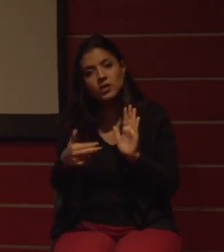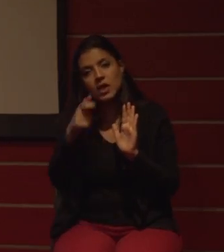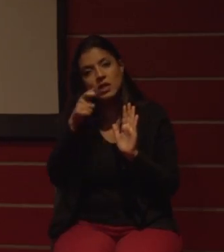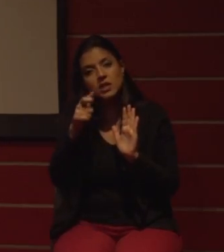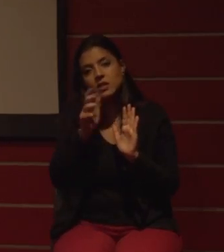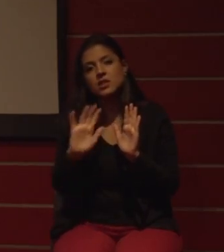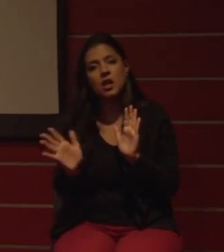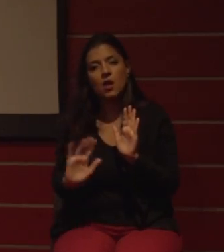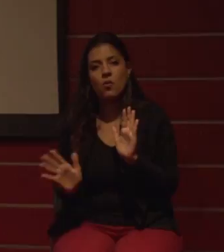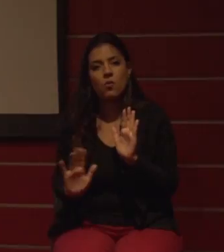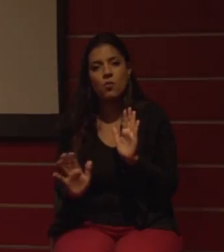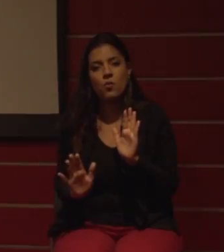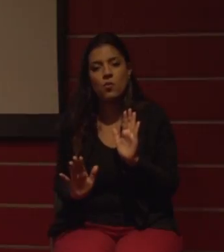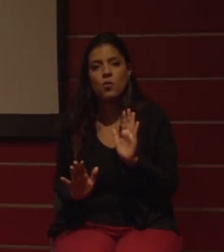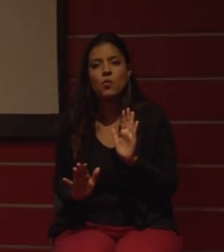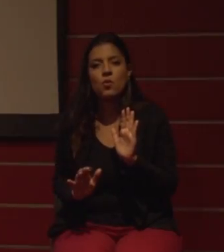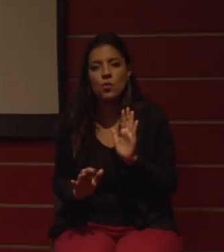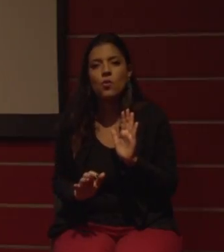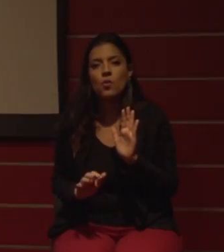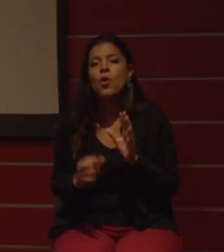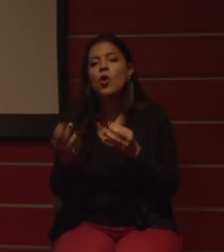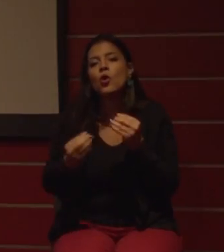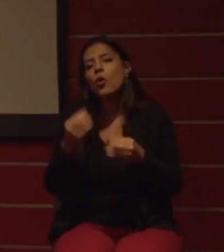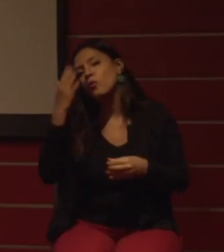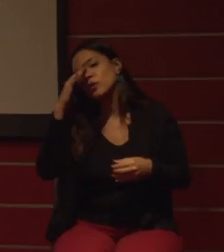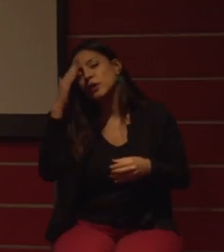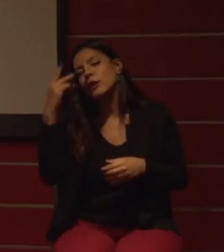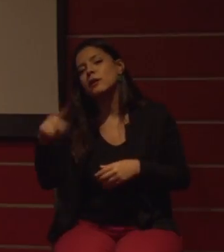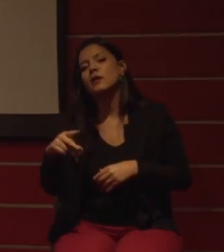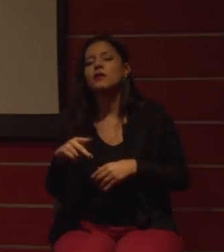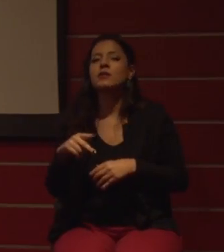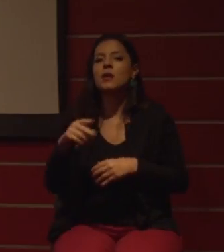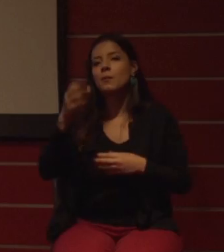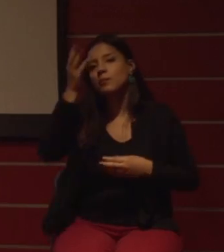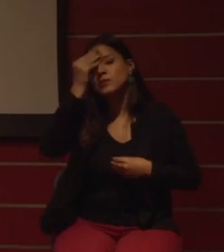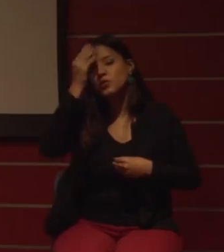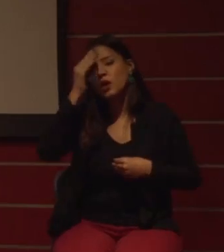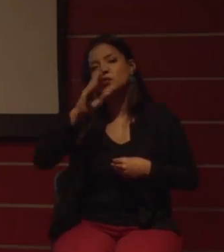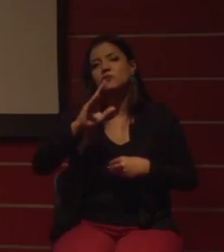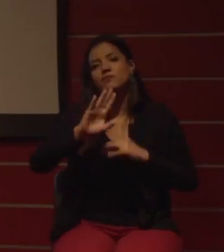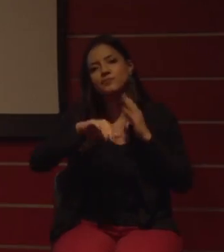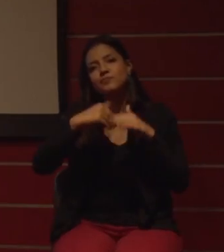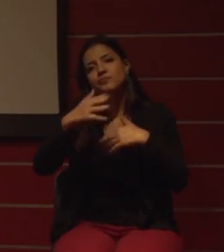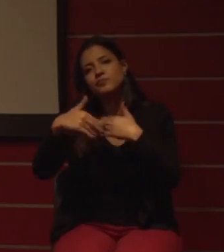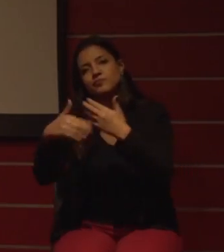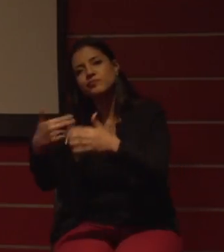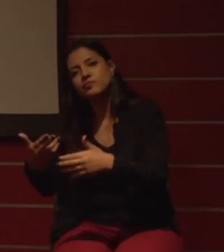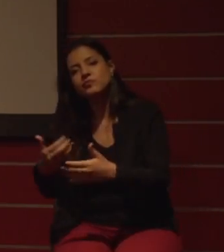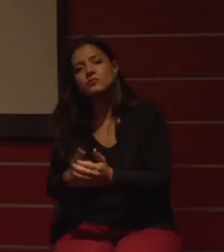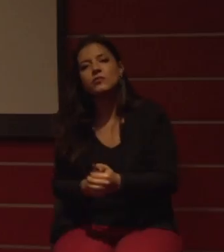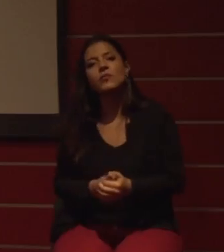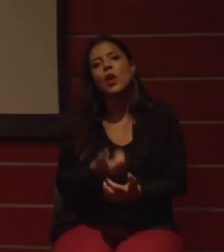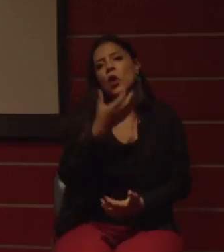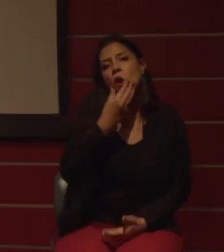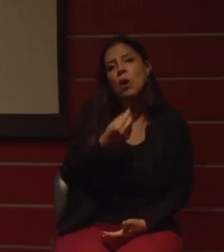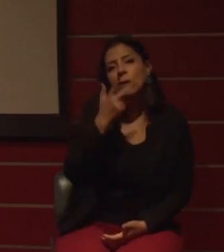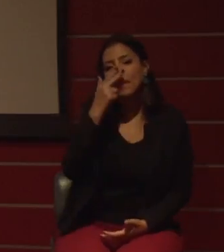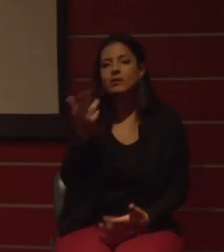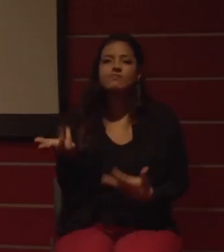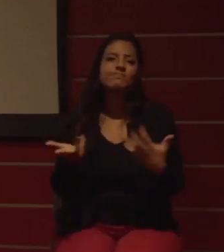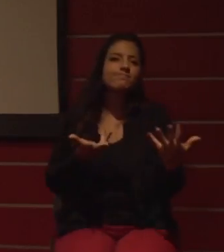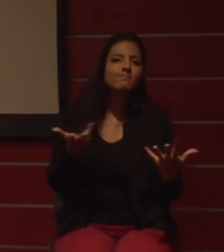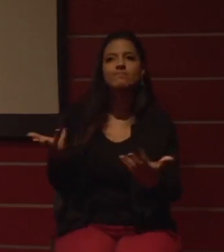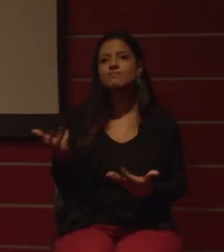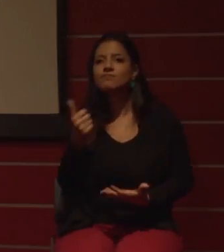arco da desenvolvimento do personagem e da história né em como um cara bom viv se